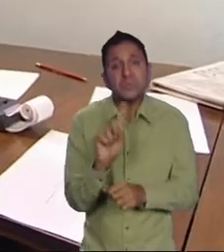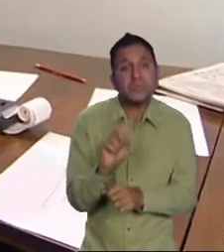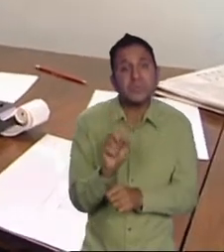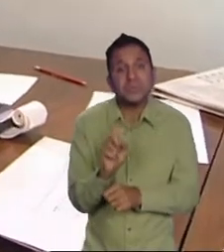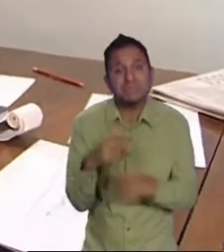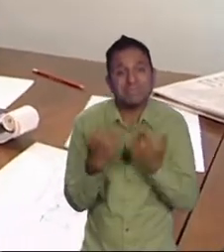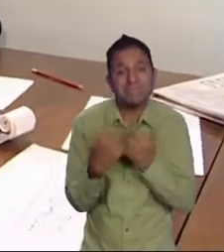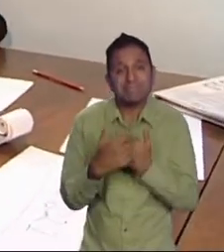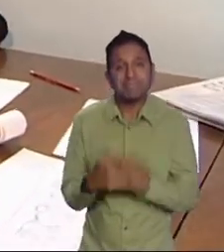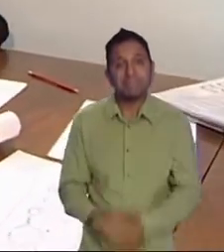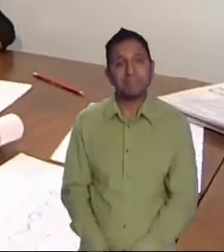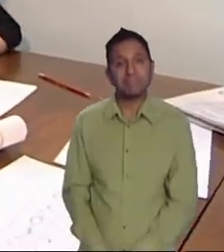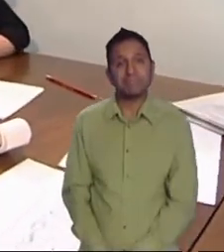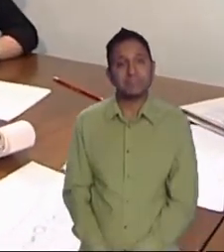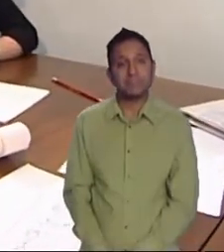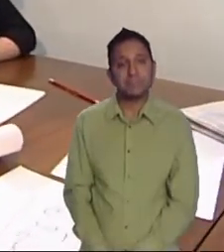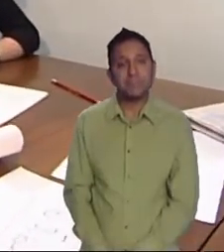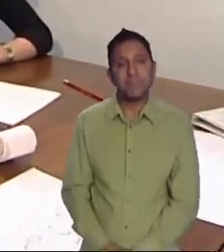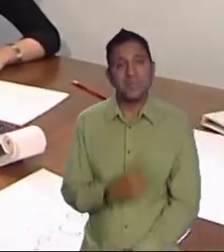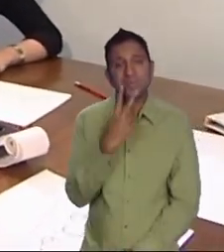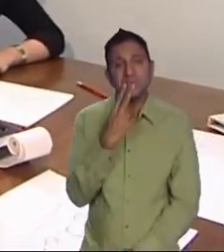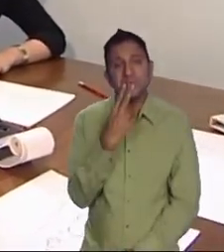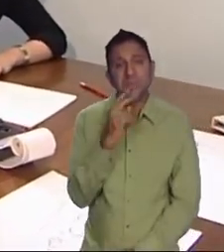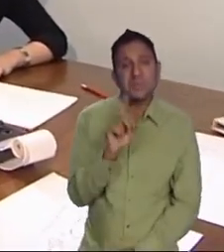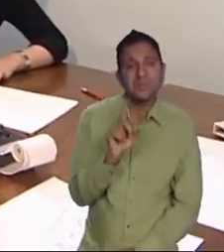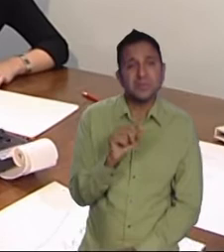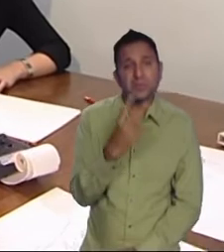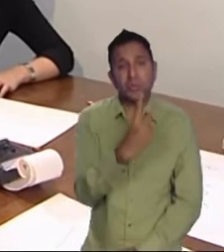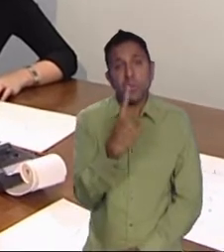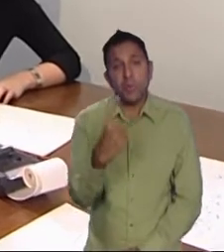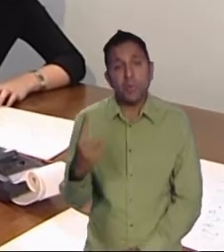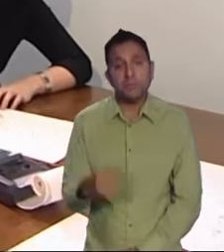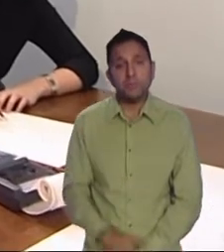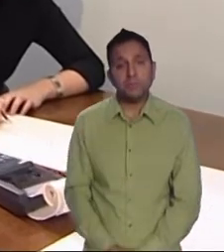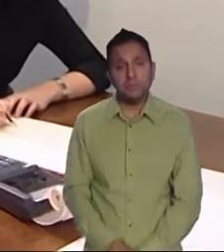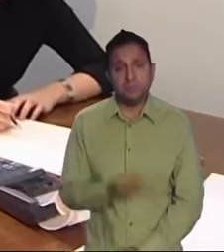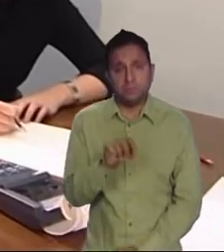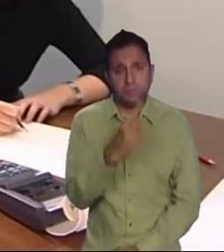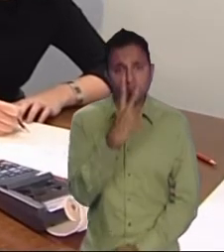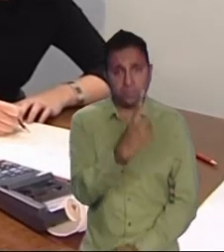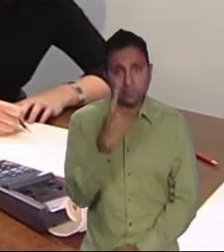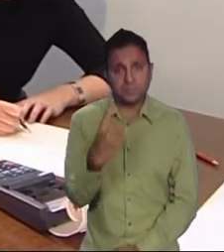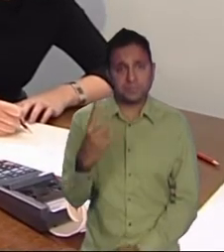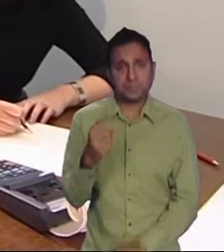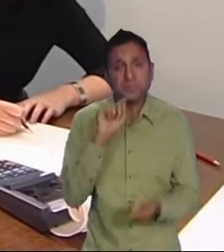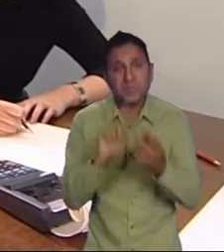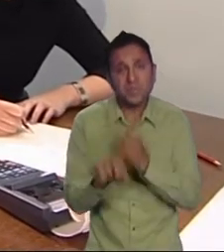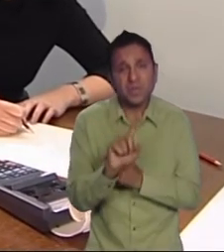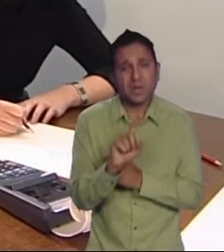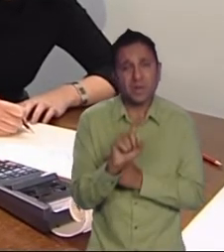211. It's 211. And what's the answer? 311. Right, so what do you think the rotor setting is? 211, 311. The setting is